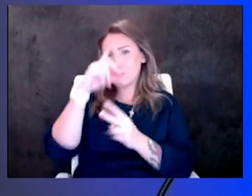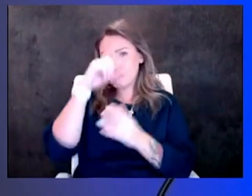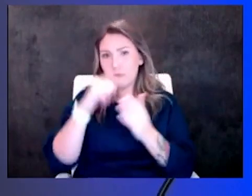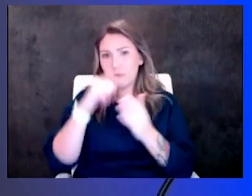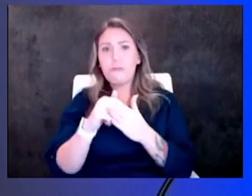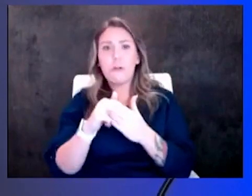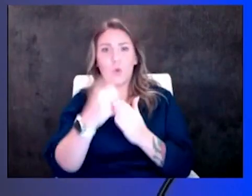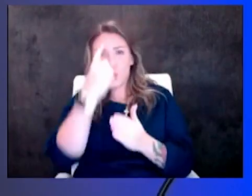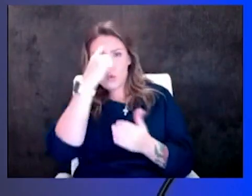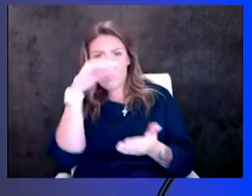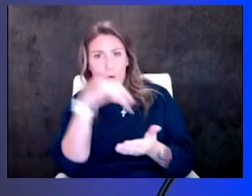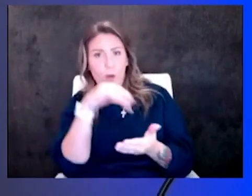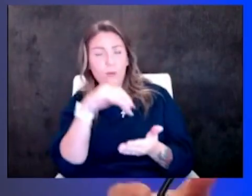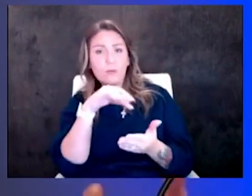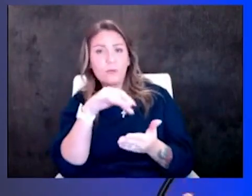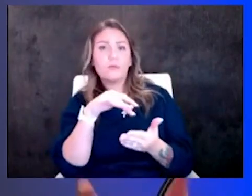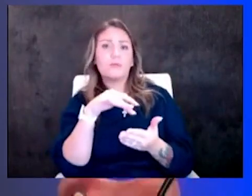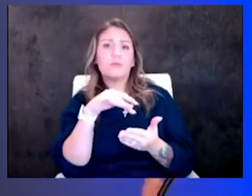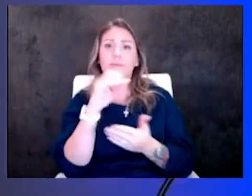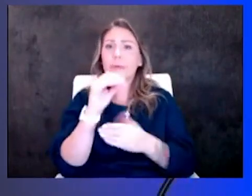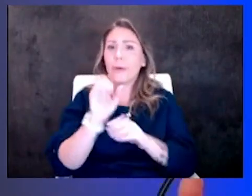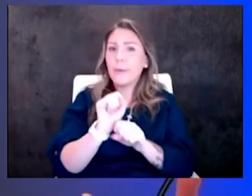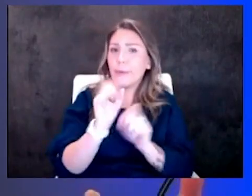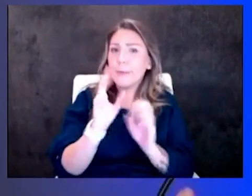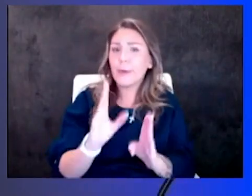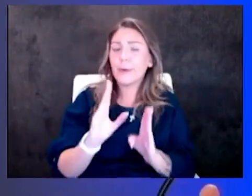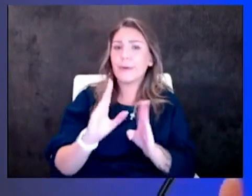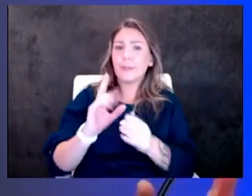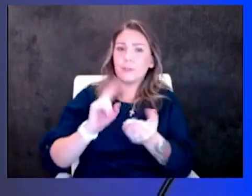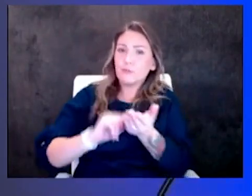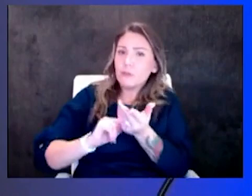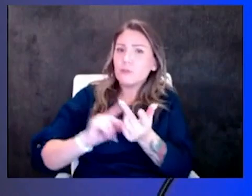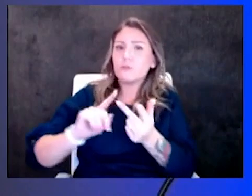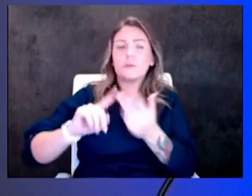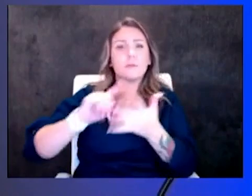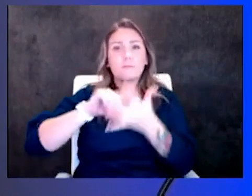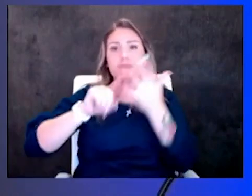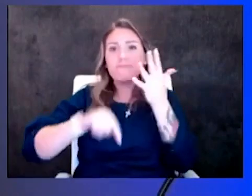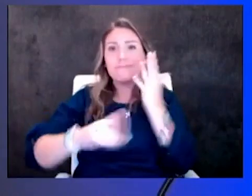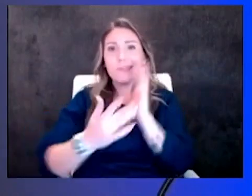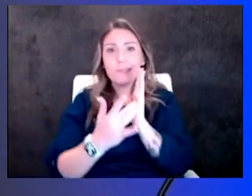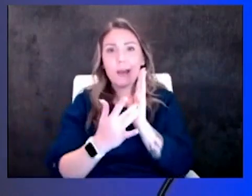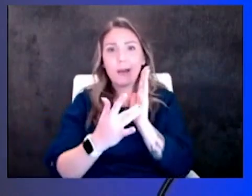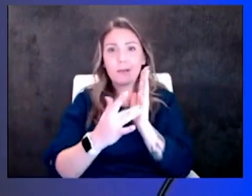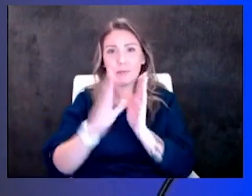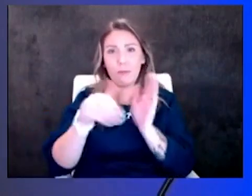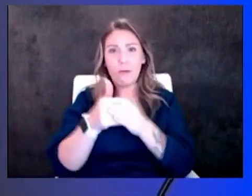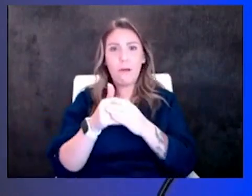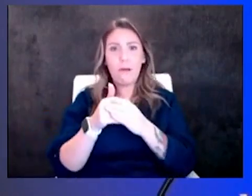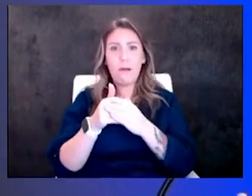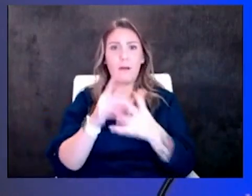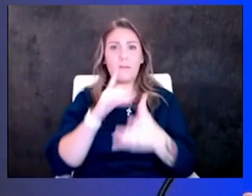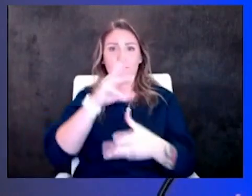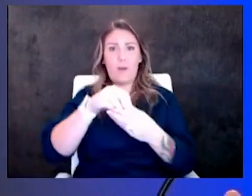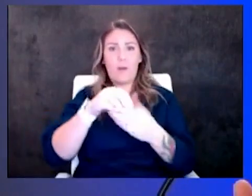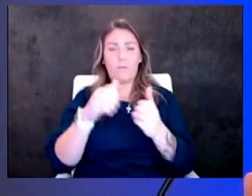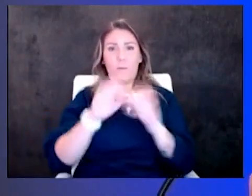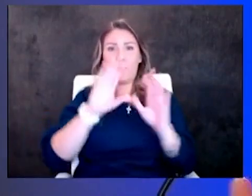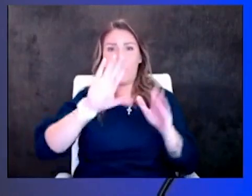the nurses, the techs, everybody that contributes to making our team whole, I don't feel like any of us feel like